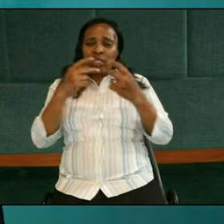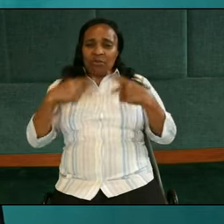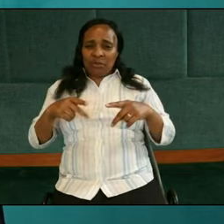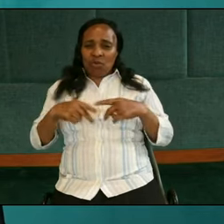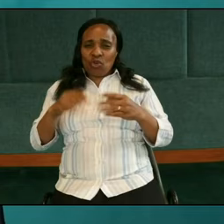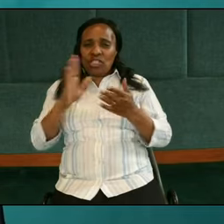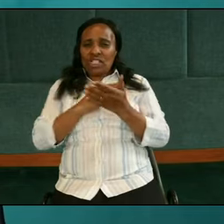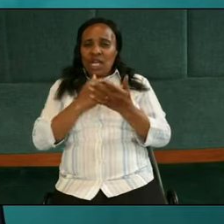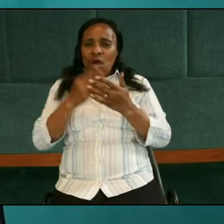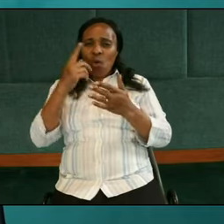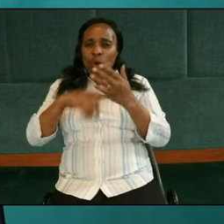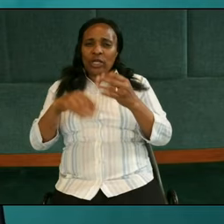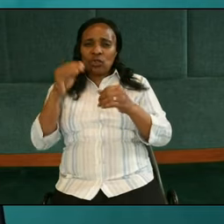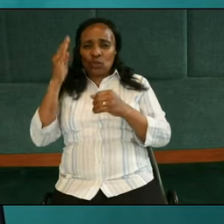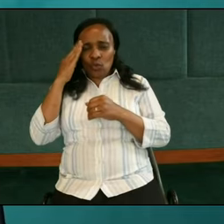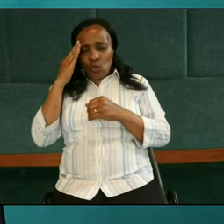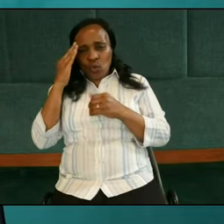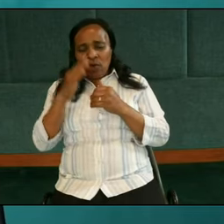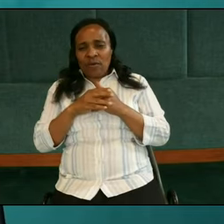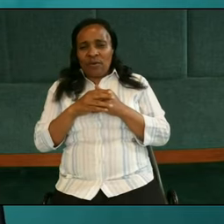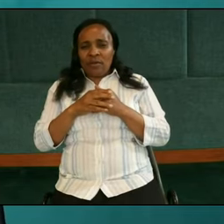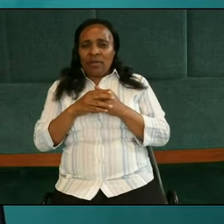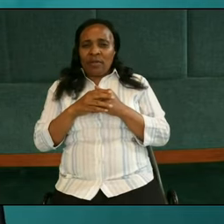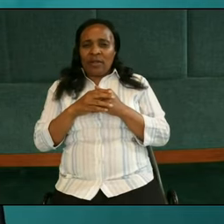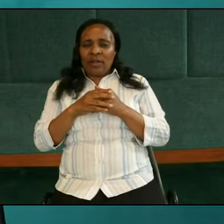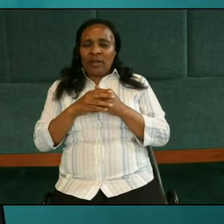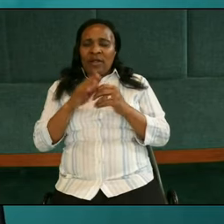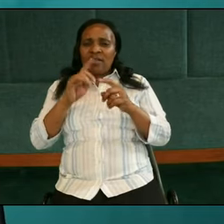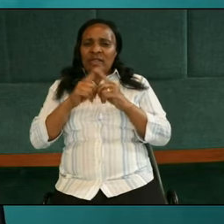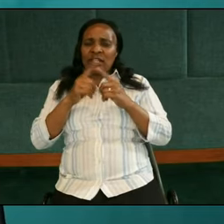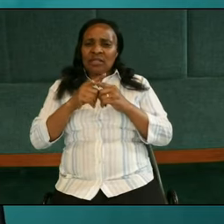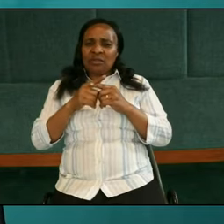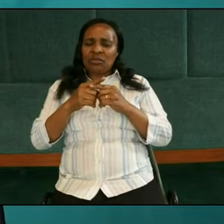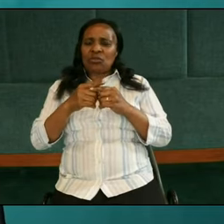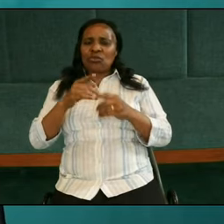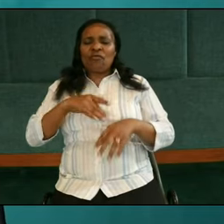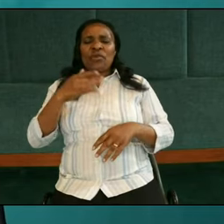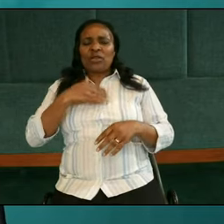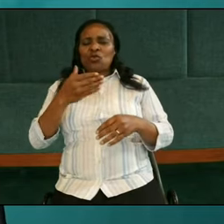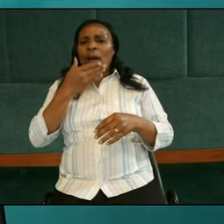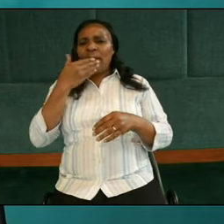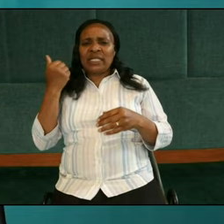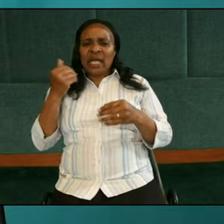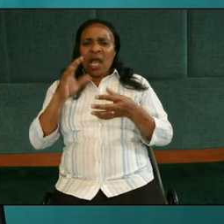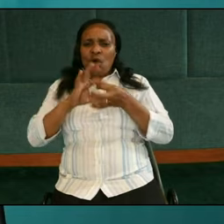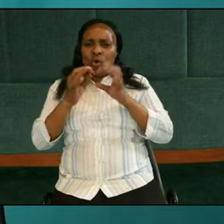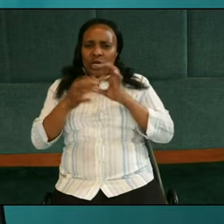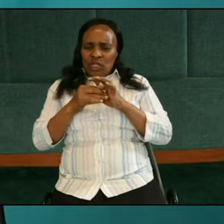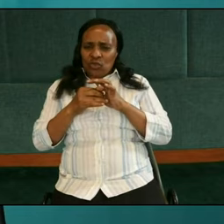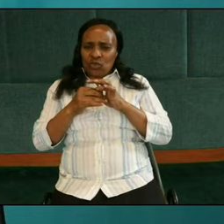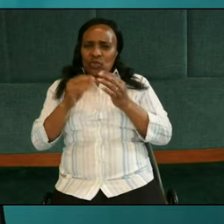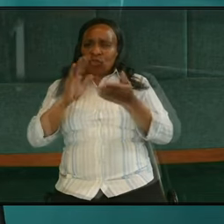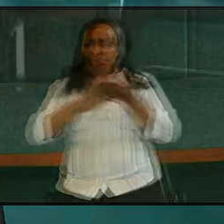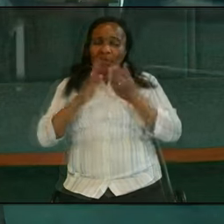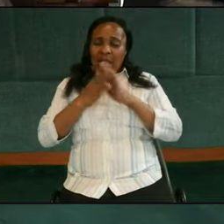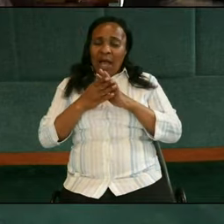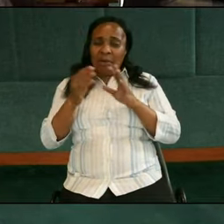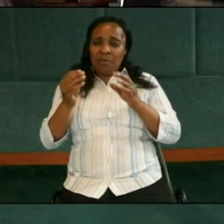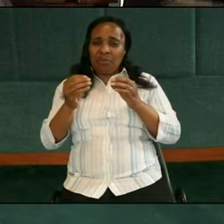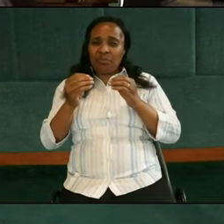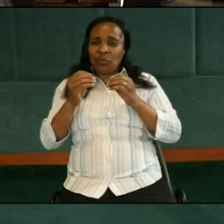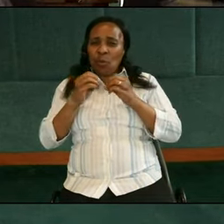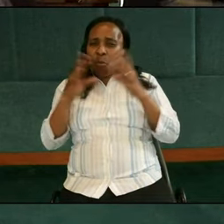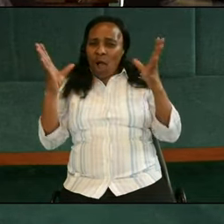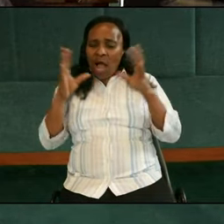them what you know, let them share what they know, just to build better connections with people. All right, so become more social and build